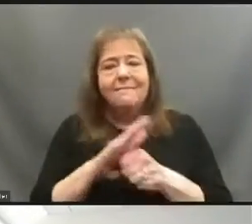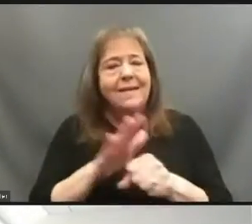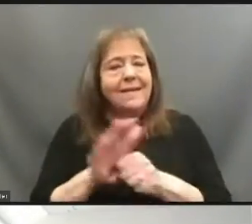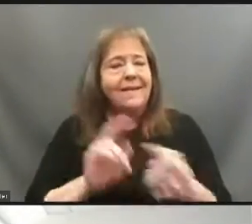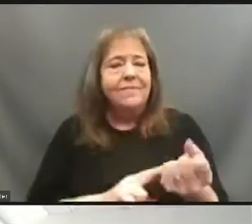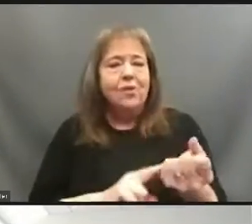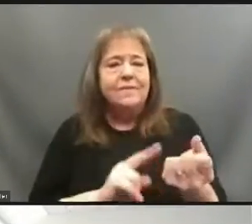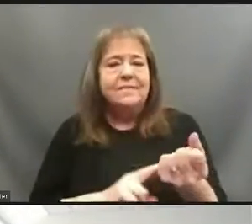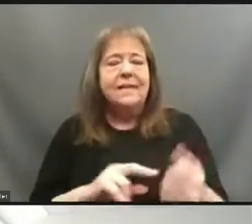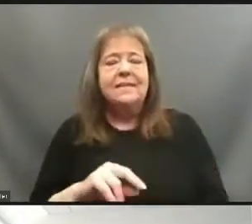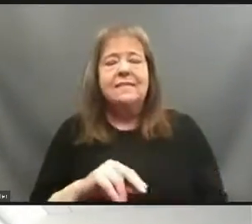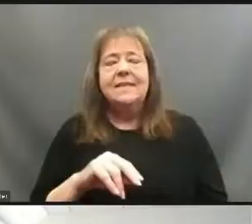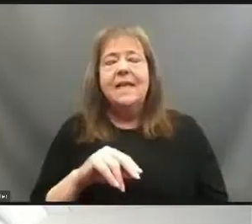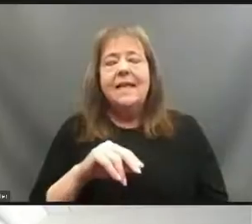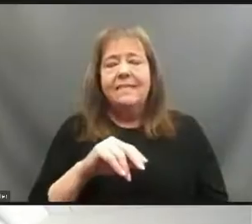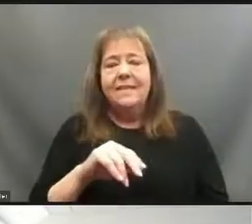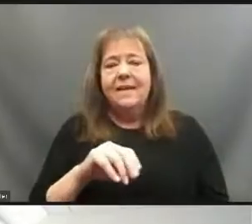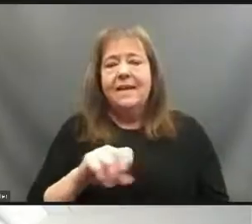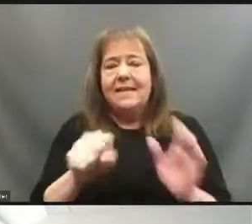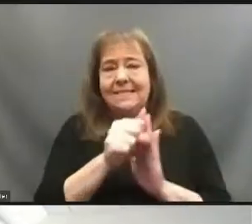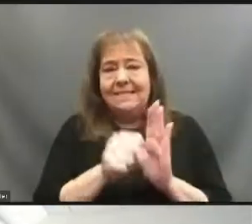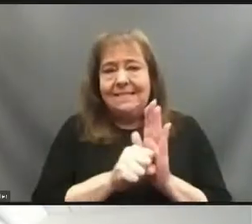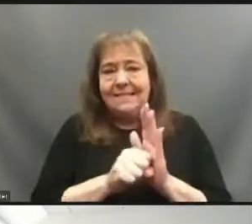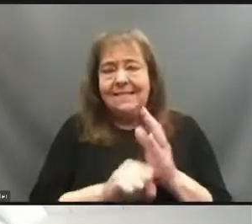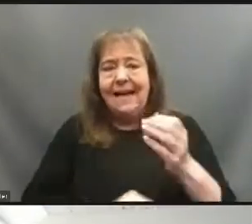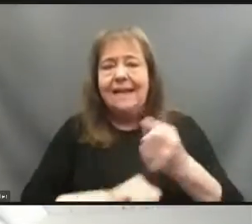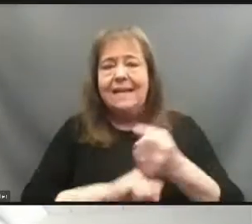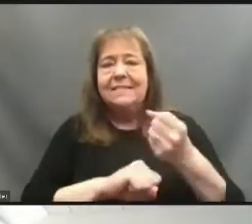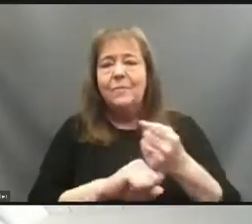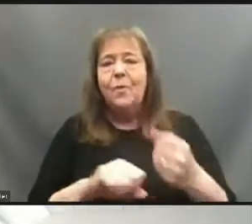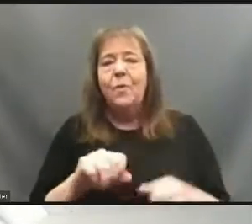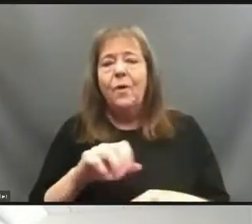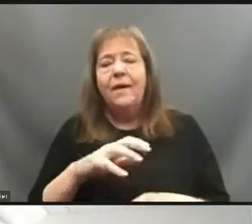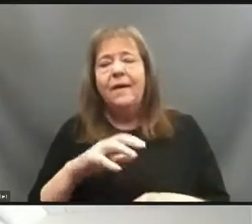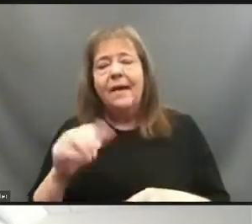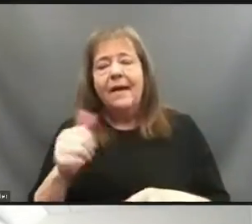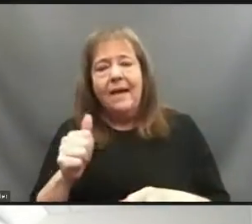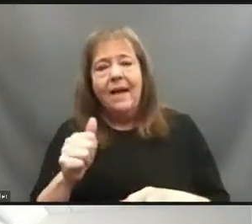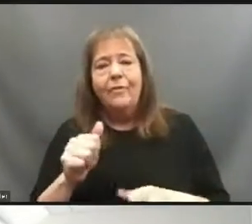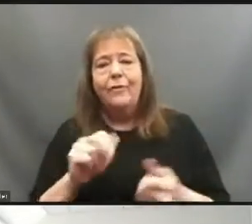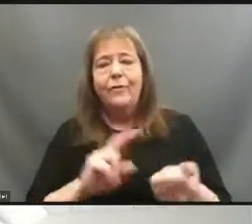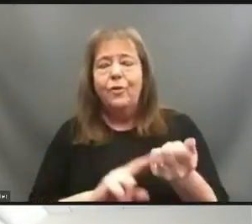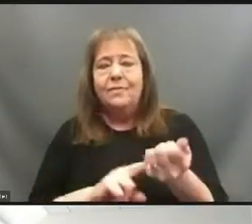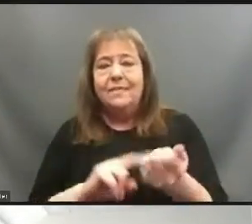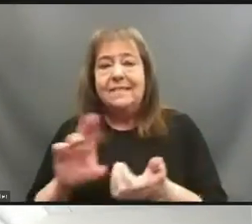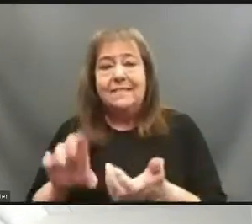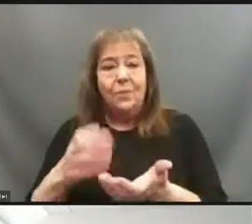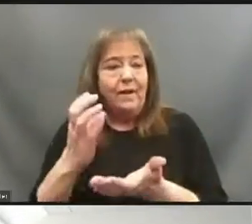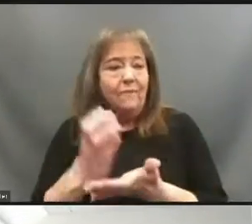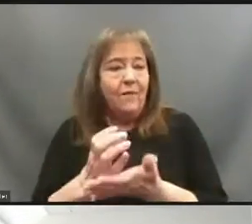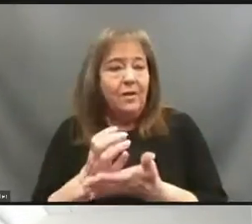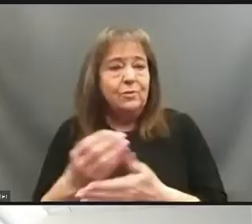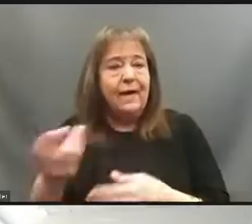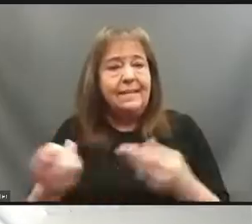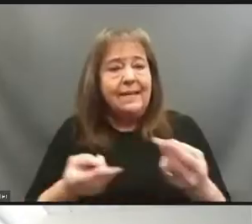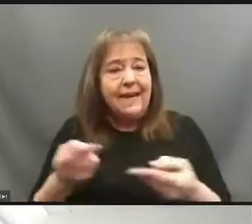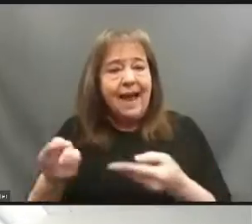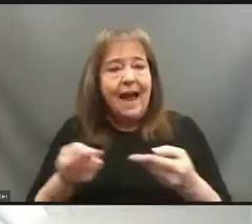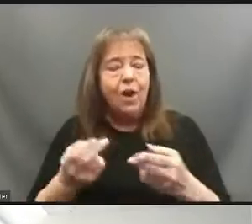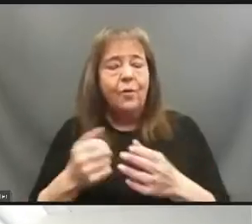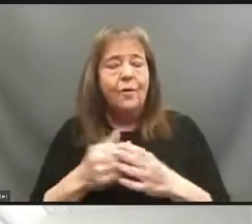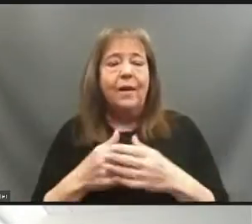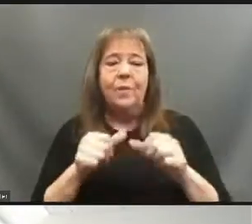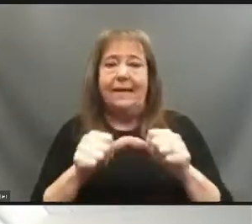and state support we're getting with nurses and also contract nurses that we are hiring independently. It is an